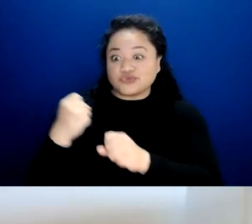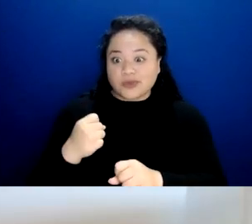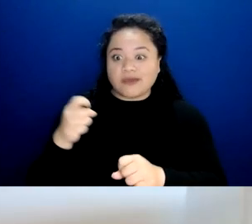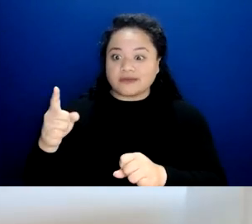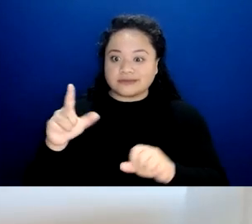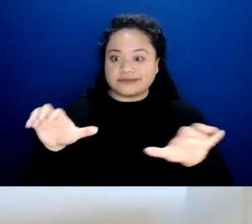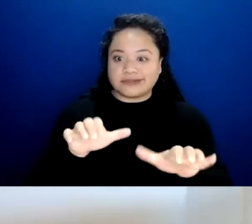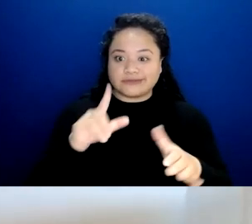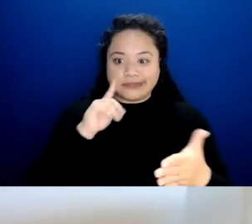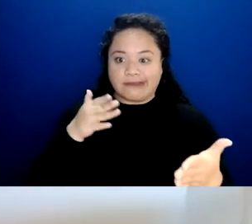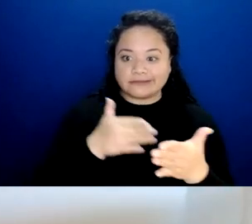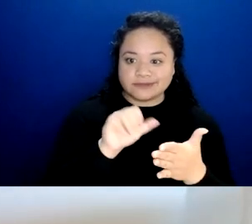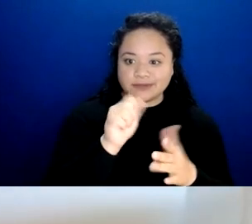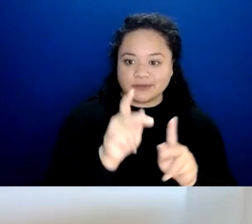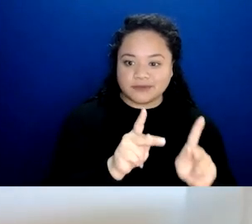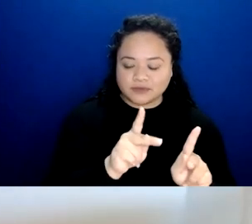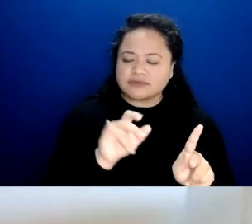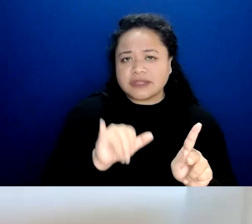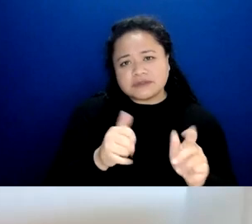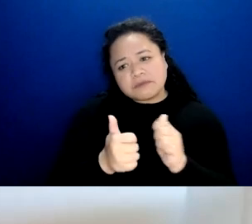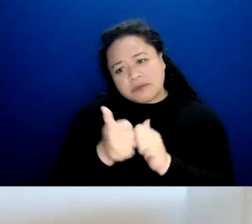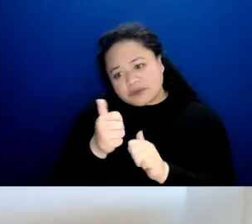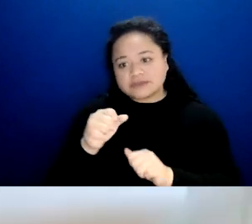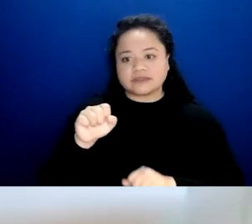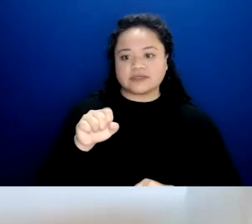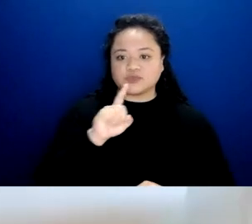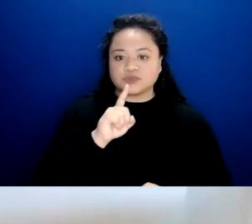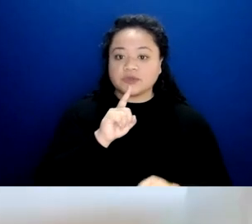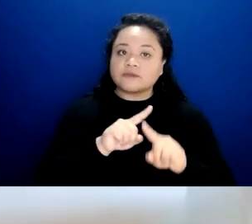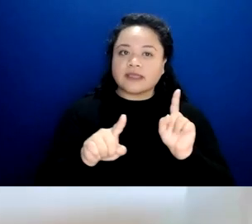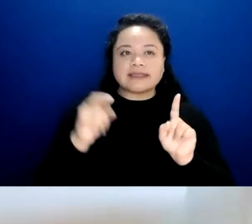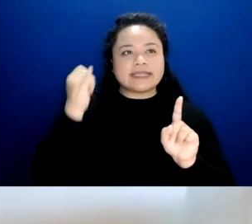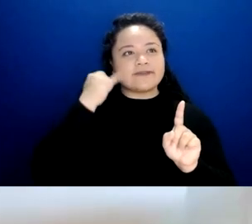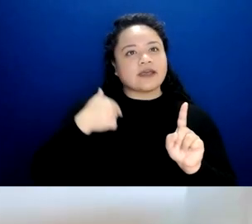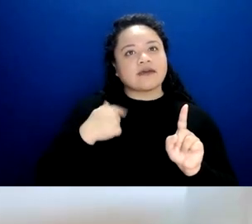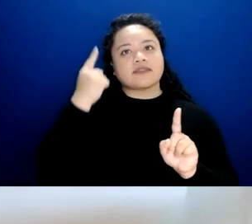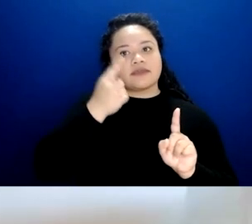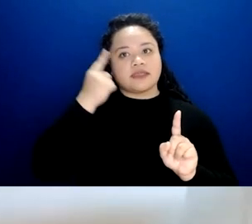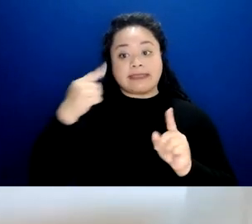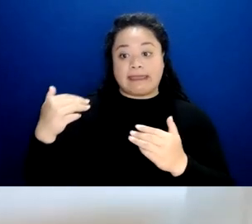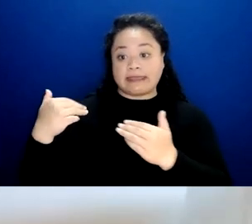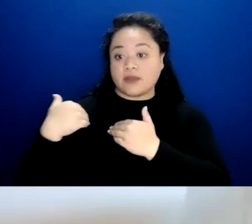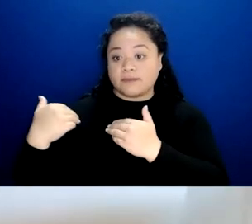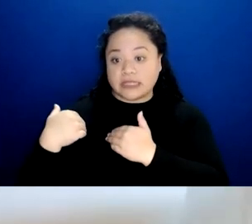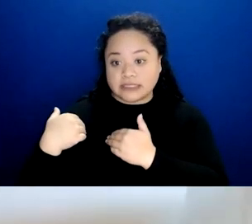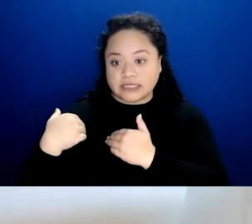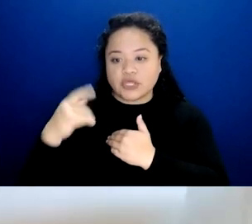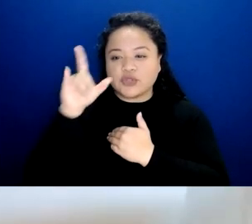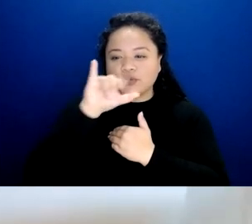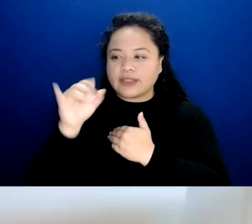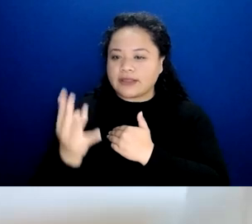and that from there, if we are making accountability look like incarceration